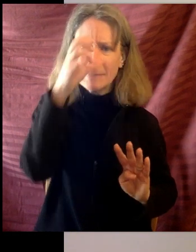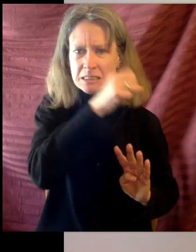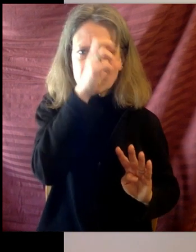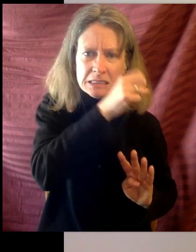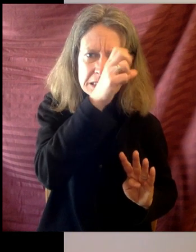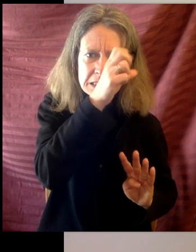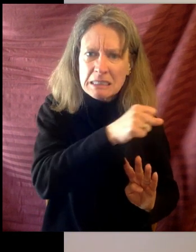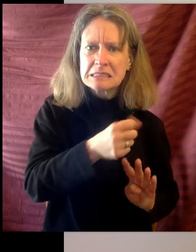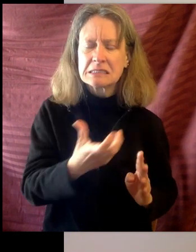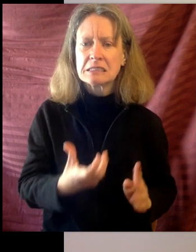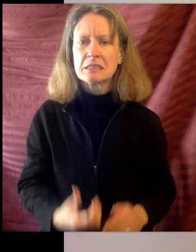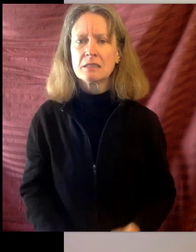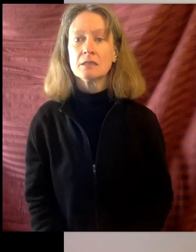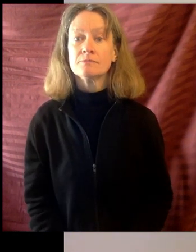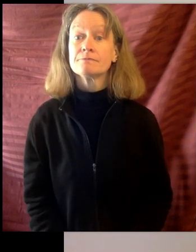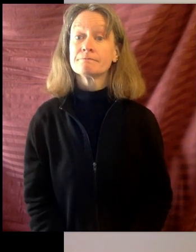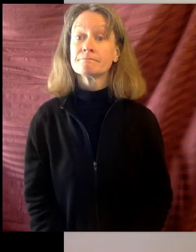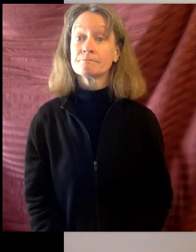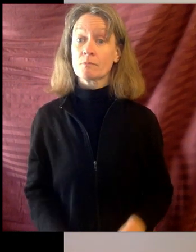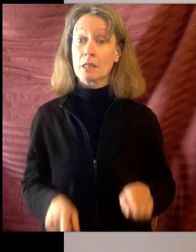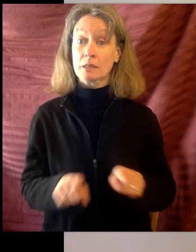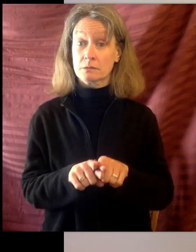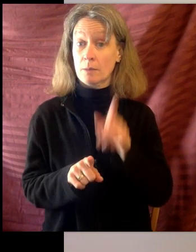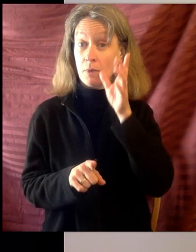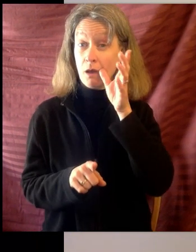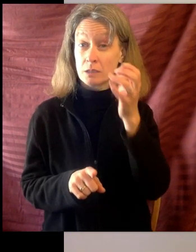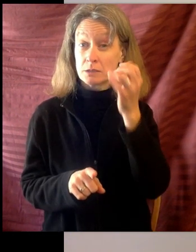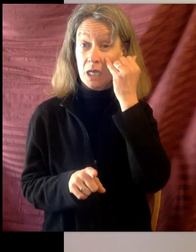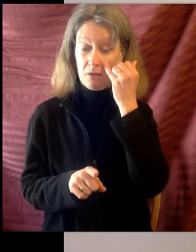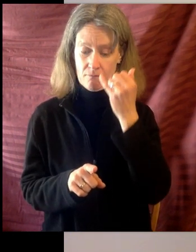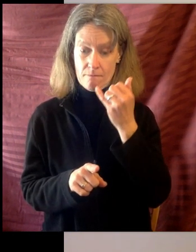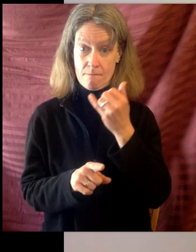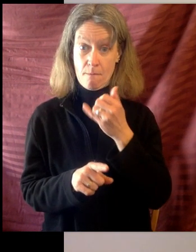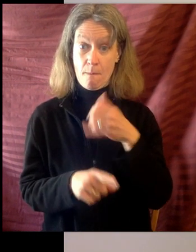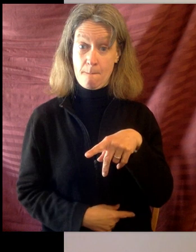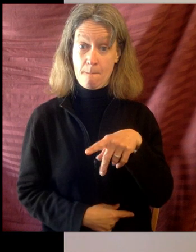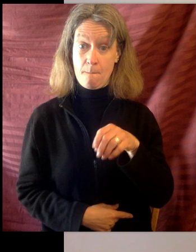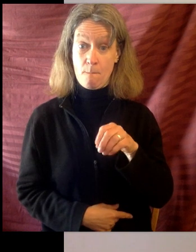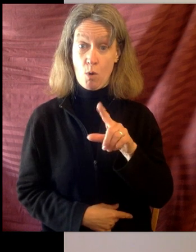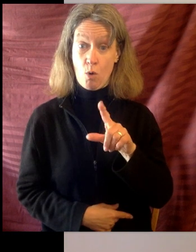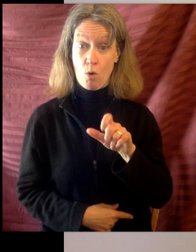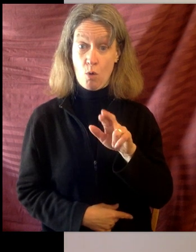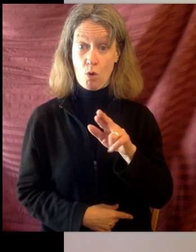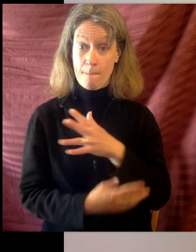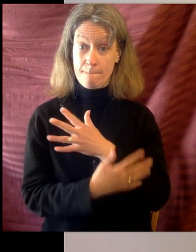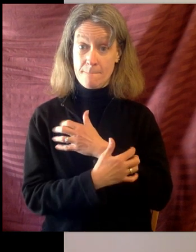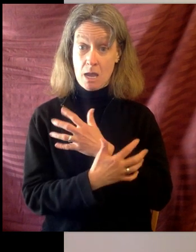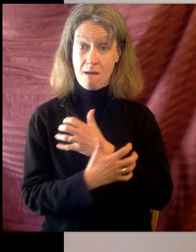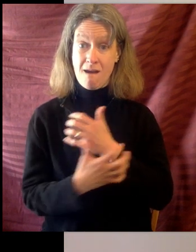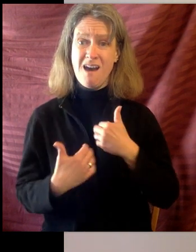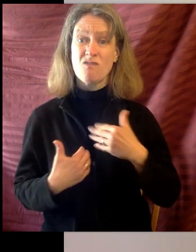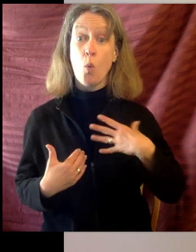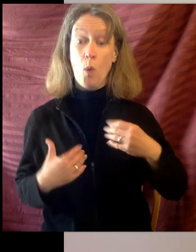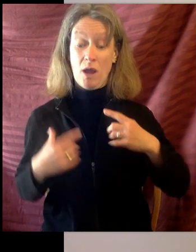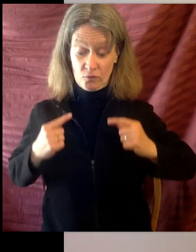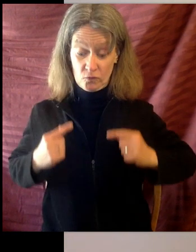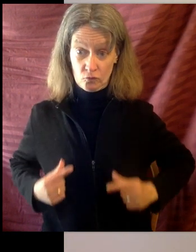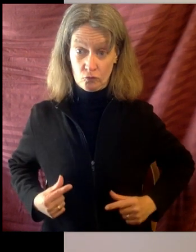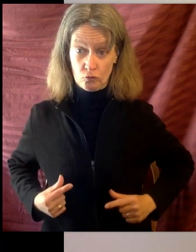white fur and can blend into the snow, it's going to have a better chance of eating. If you live,